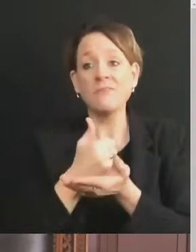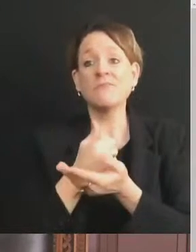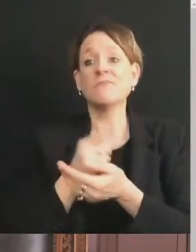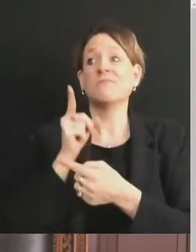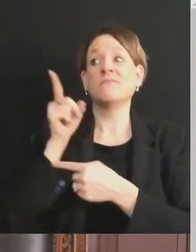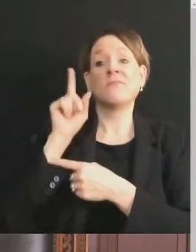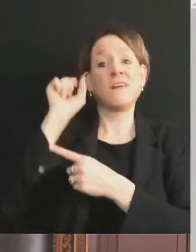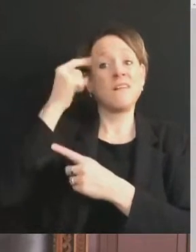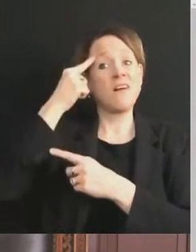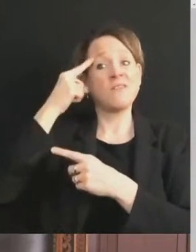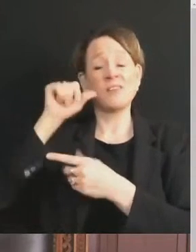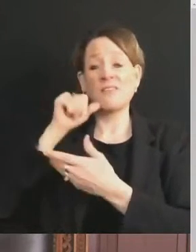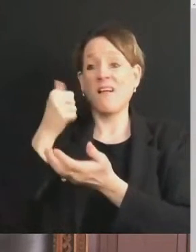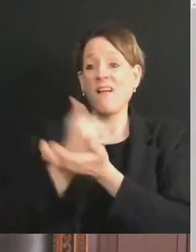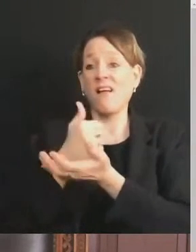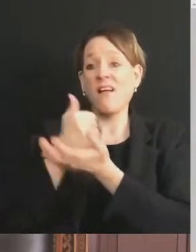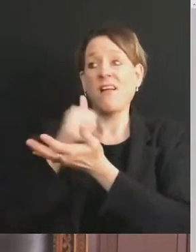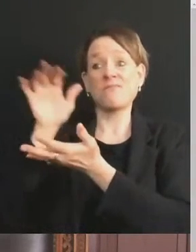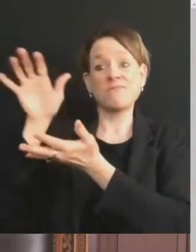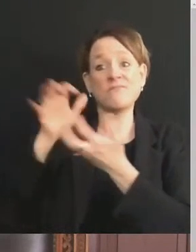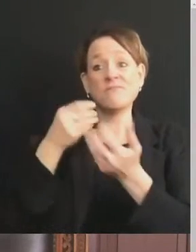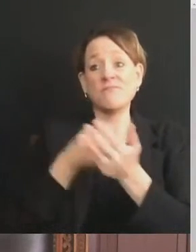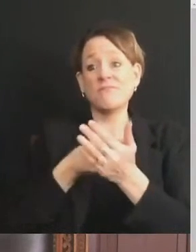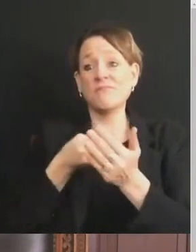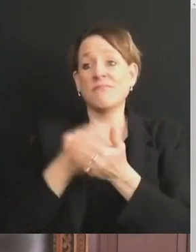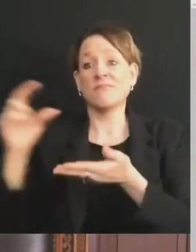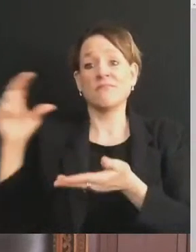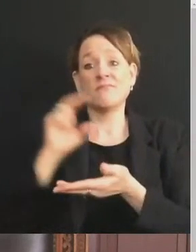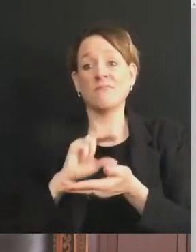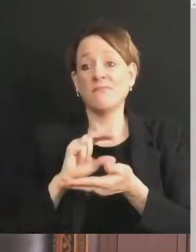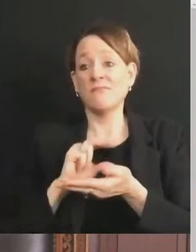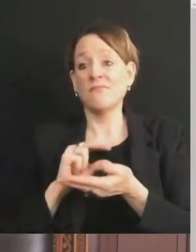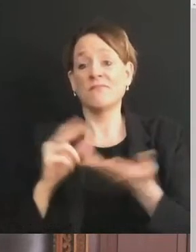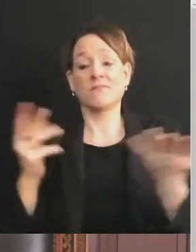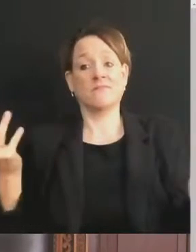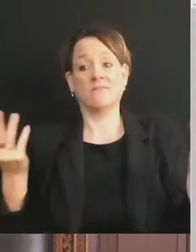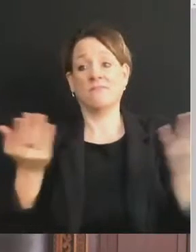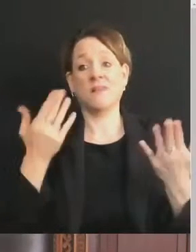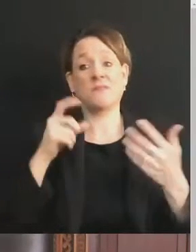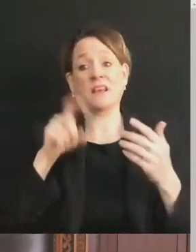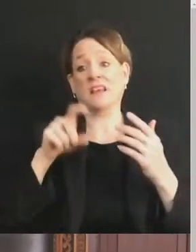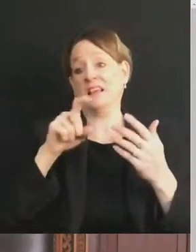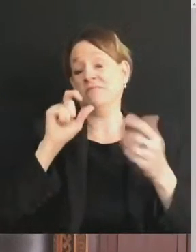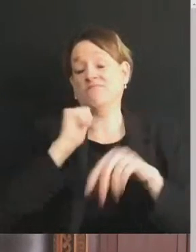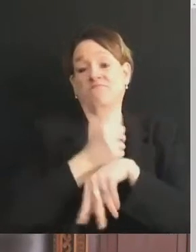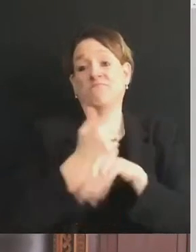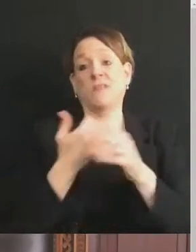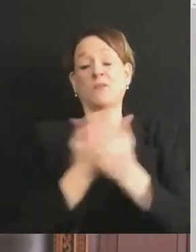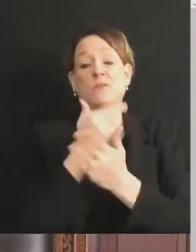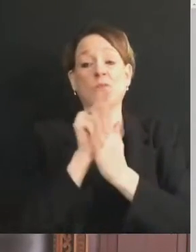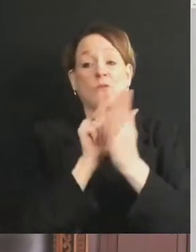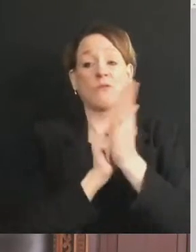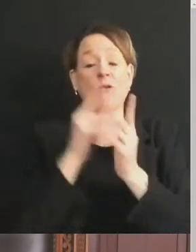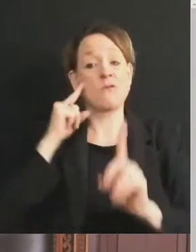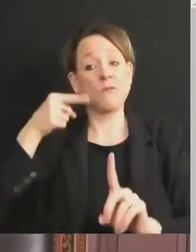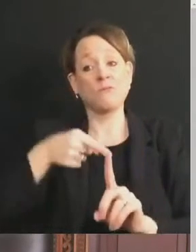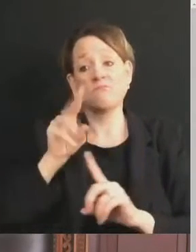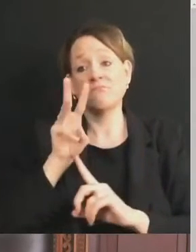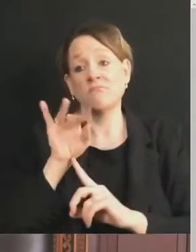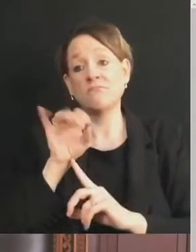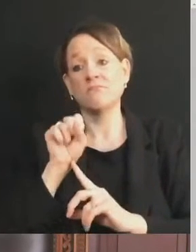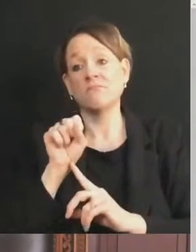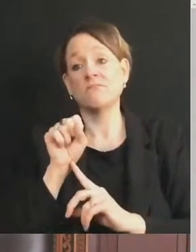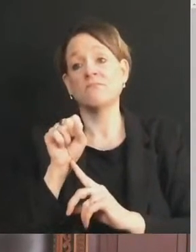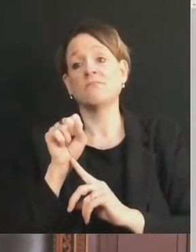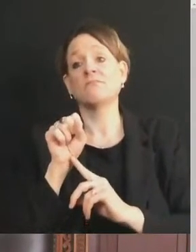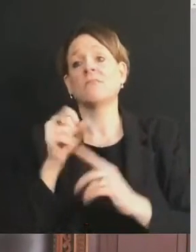the state. So there's always opportunities for the legislature and the governor to do some things, but at the